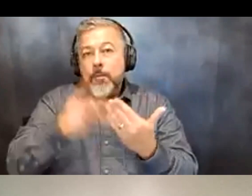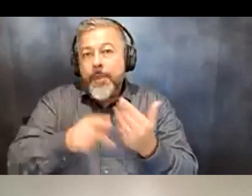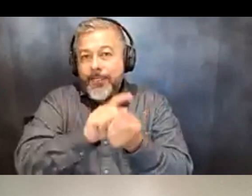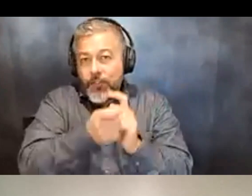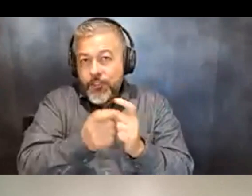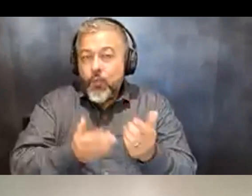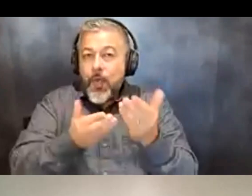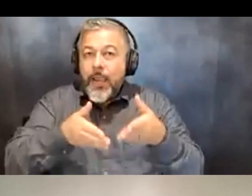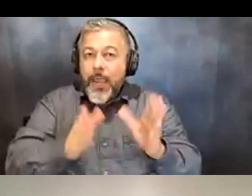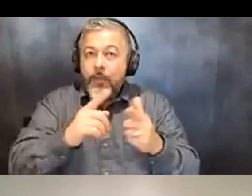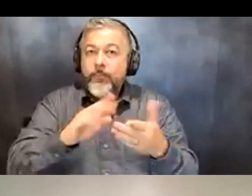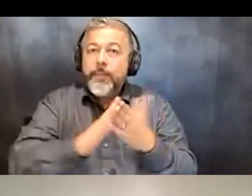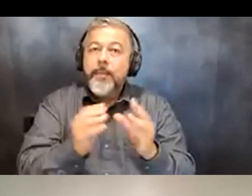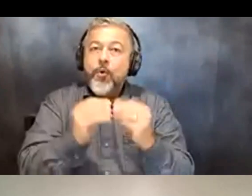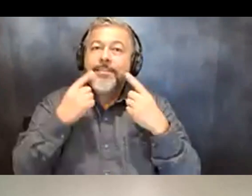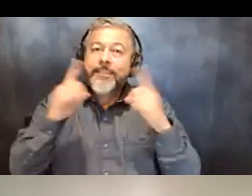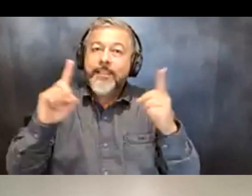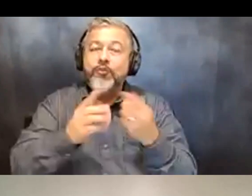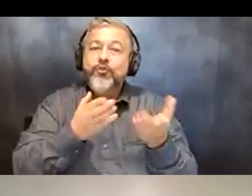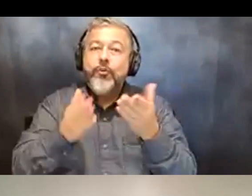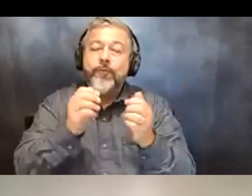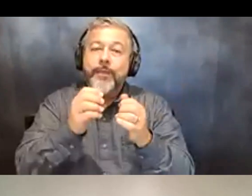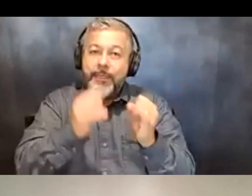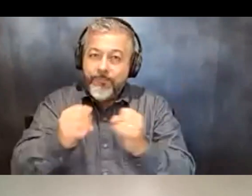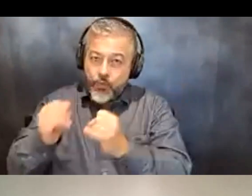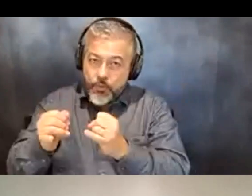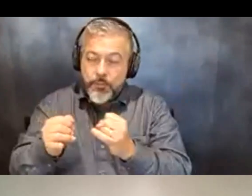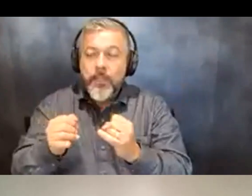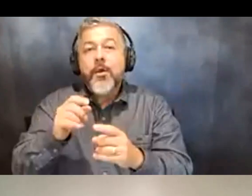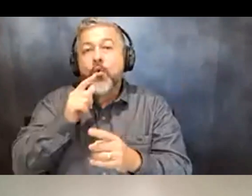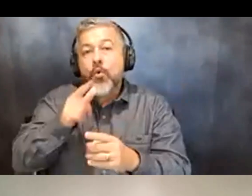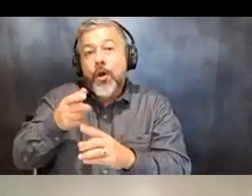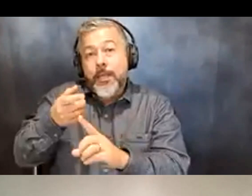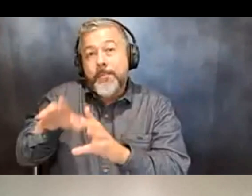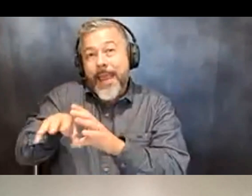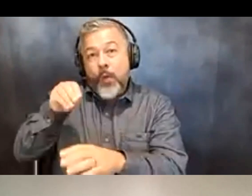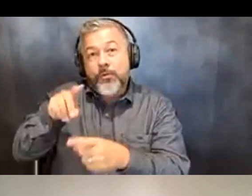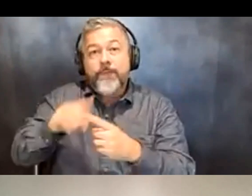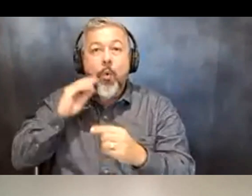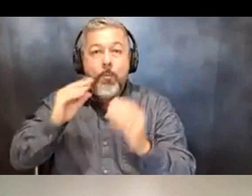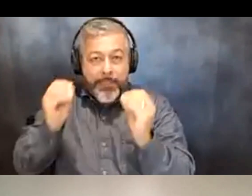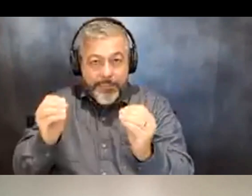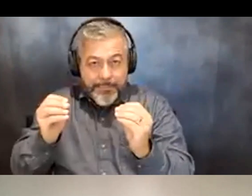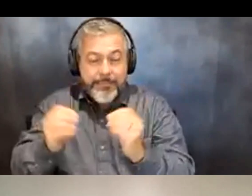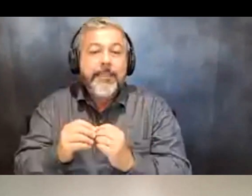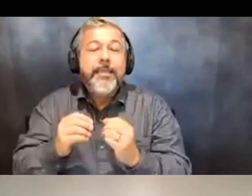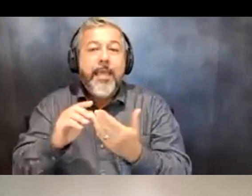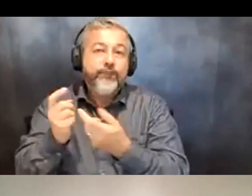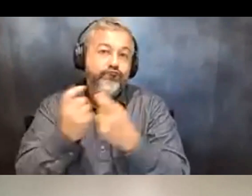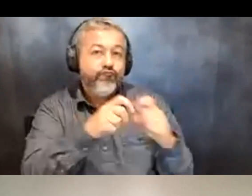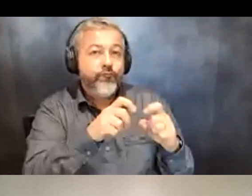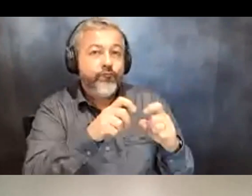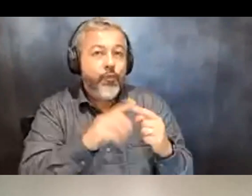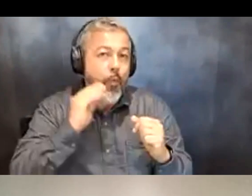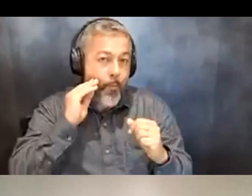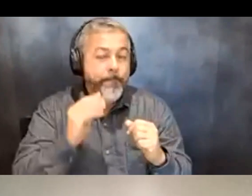allow them to be more successful in serving individuals coming out of homelessness, and have made some recommendations